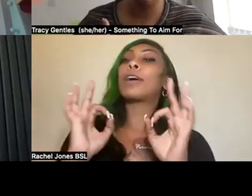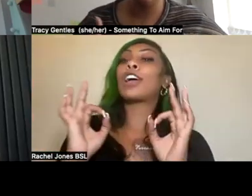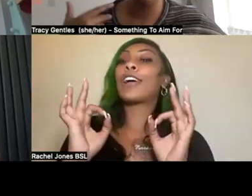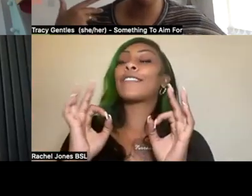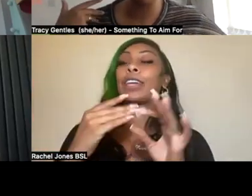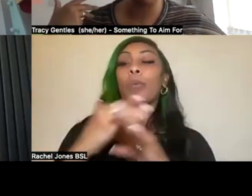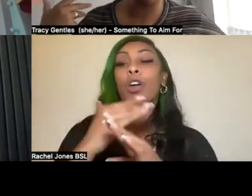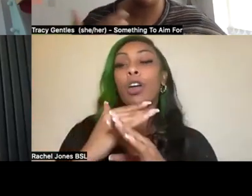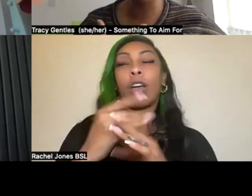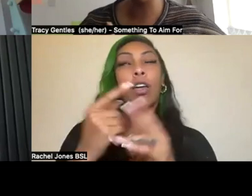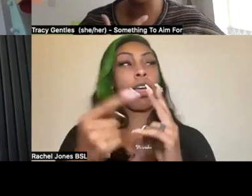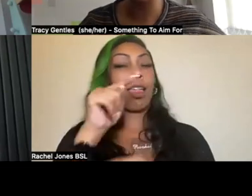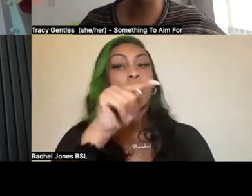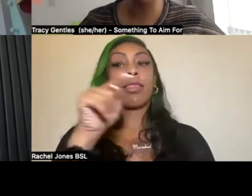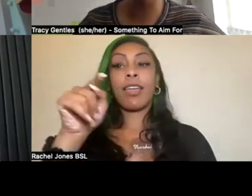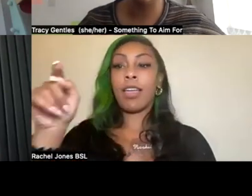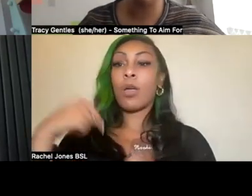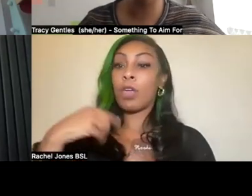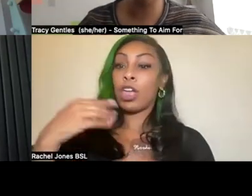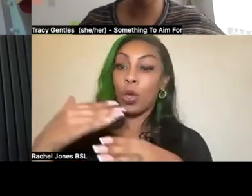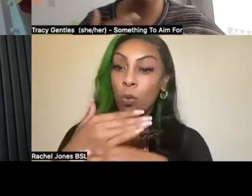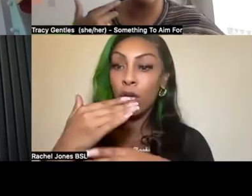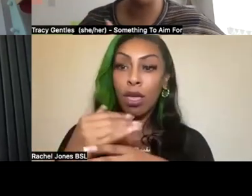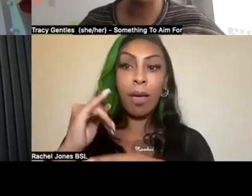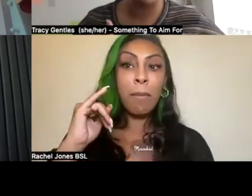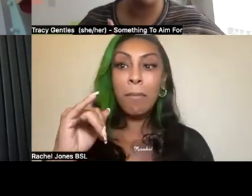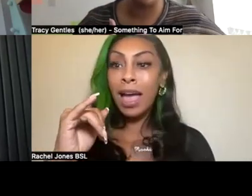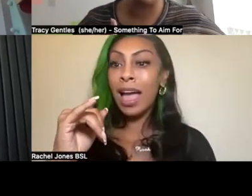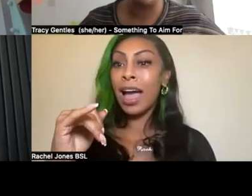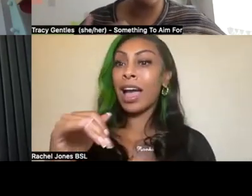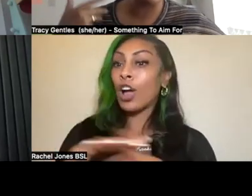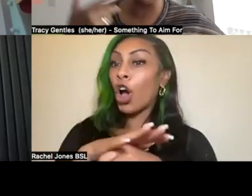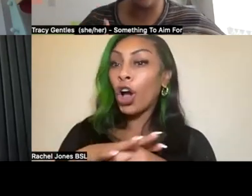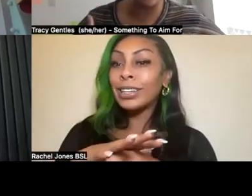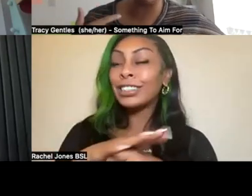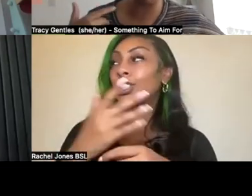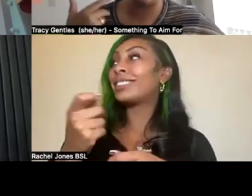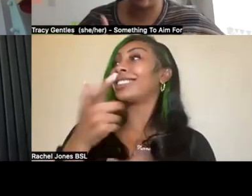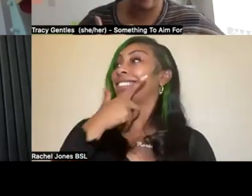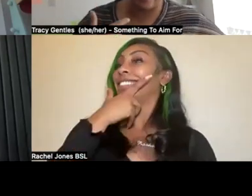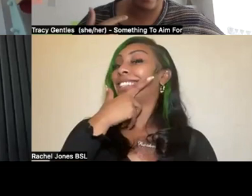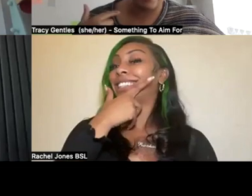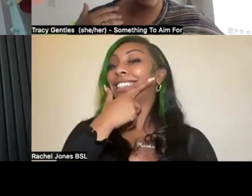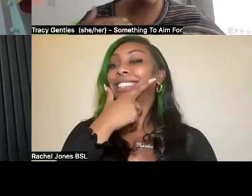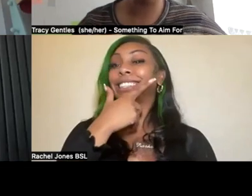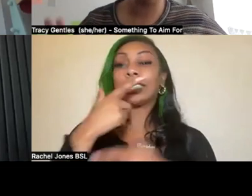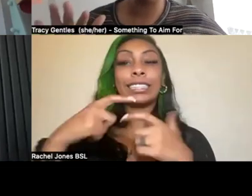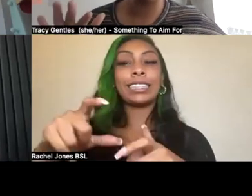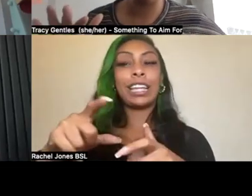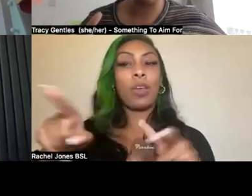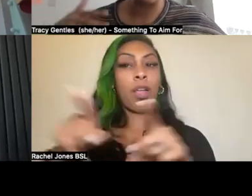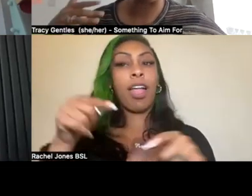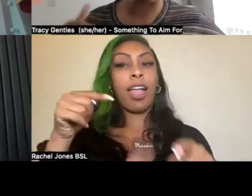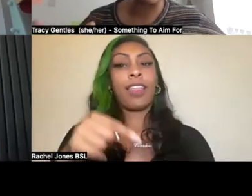sectors, because we will work under really bad conditions with a smile on our face and continue to work like that. And I